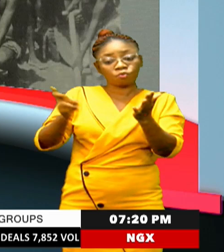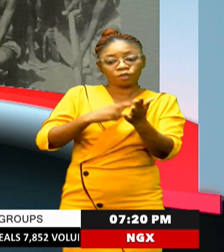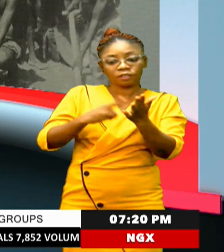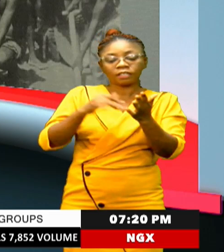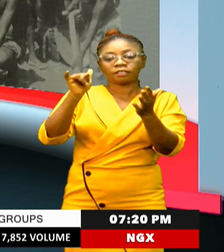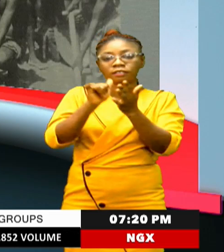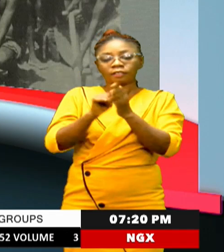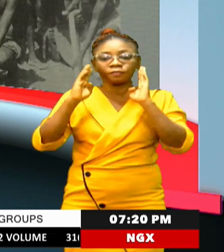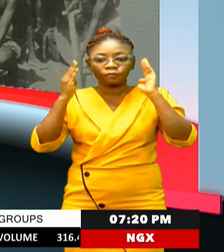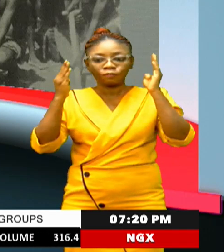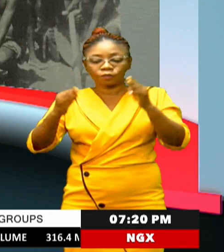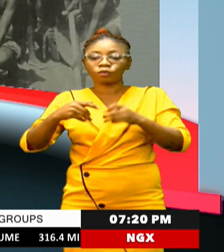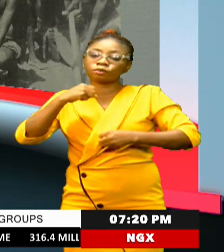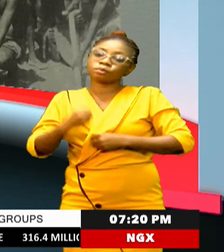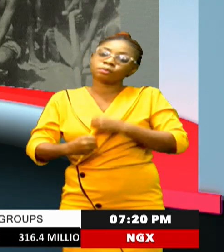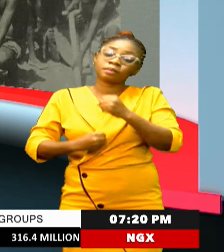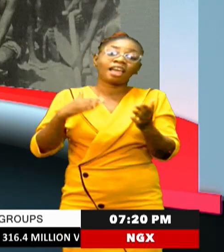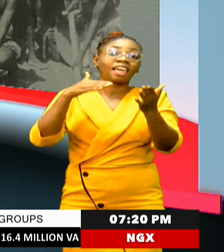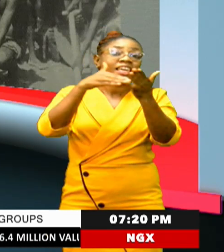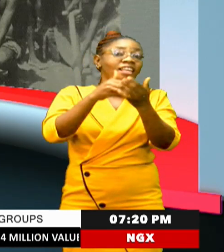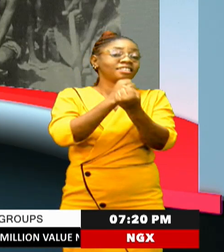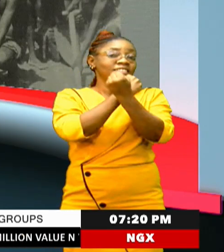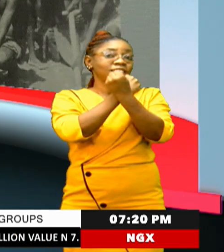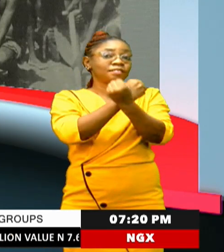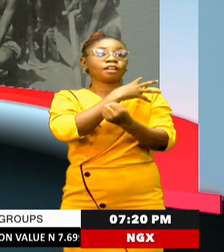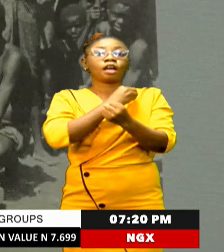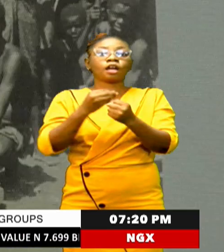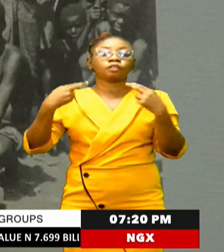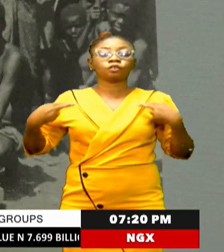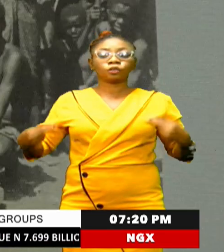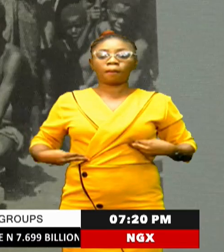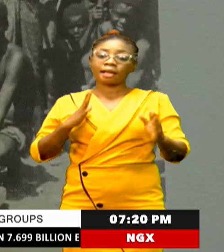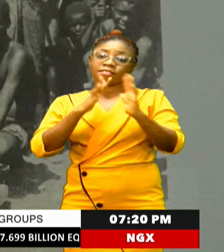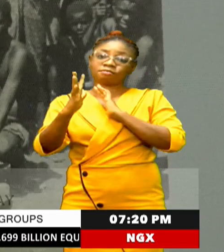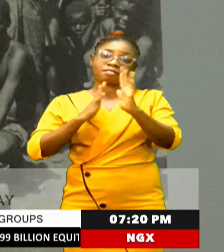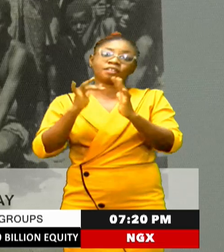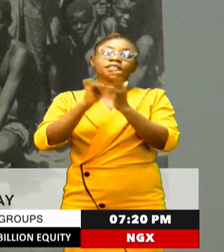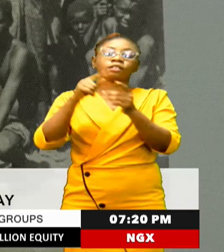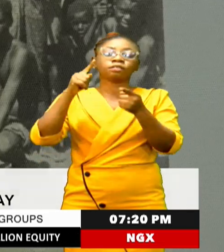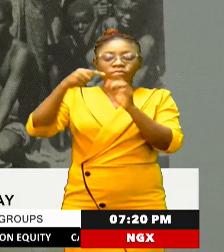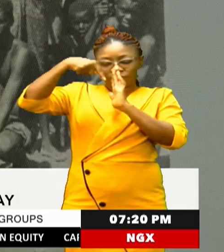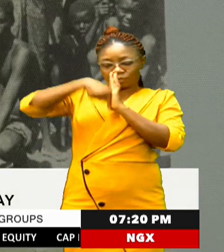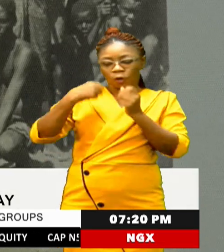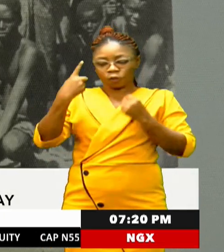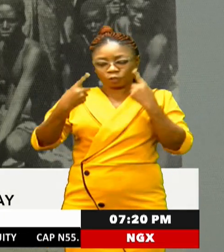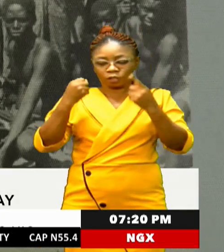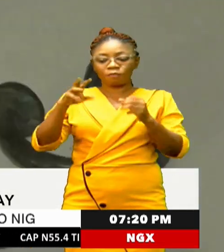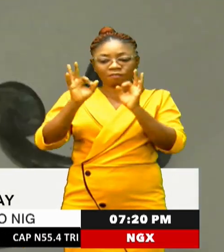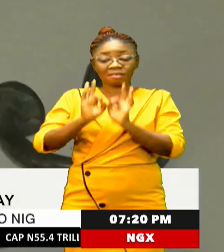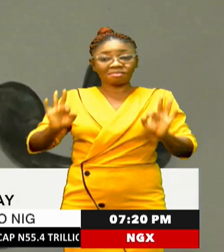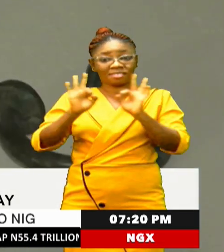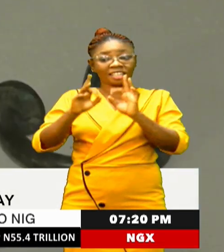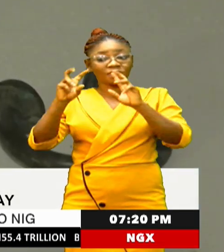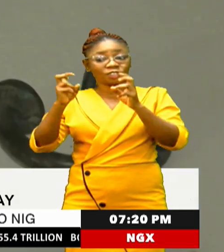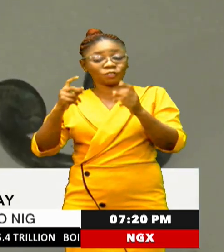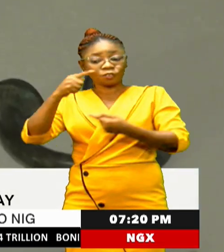underline the struggle against slavery and human trafficking. This is to deepen understanding of crucial issues around